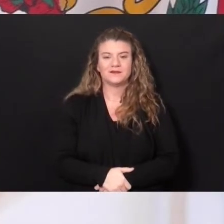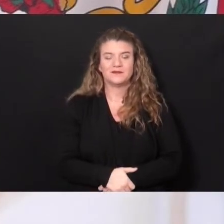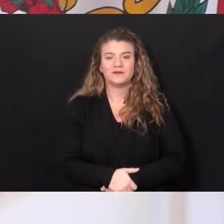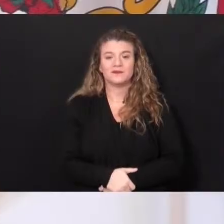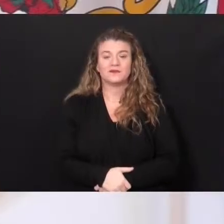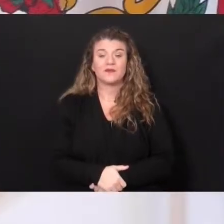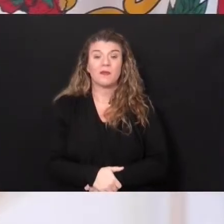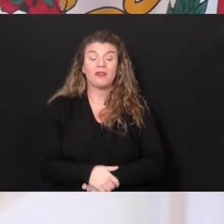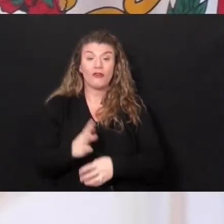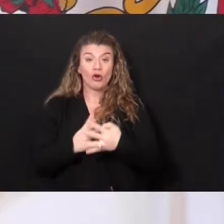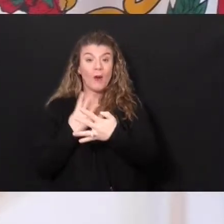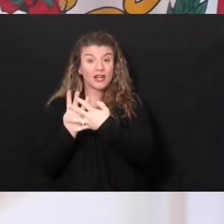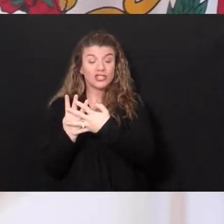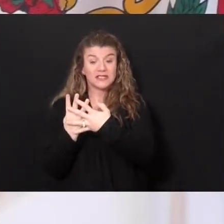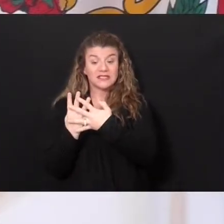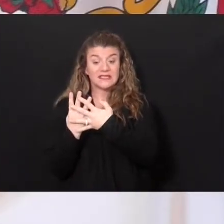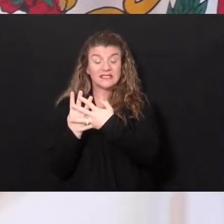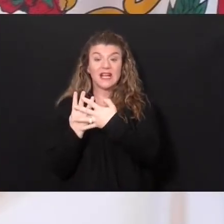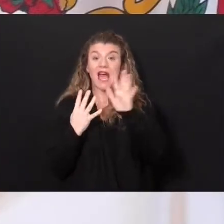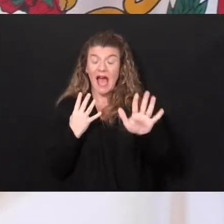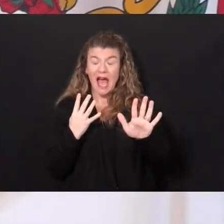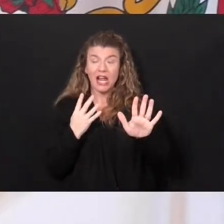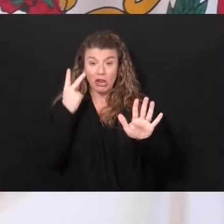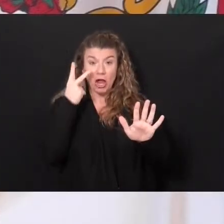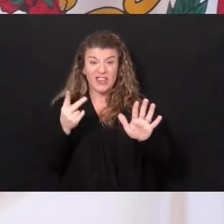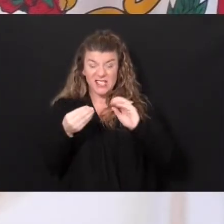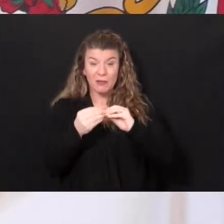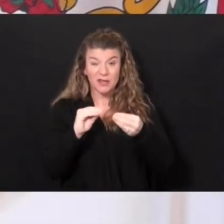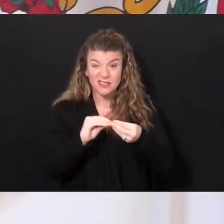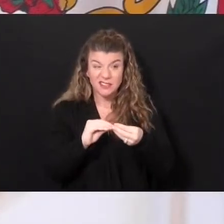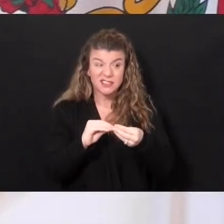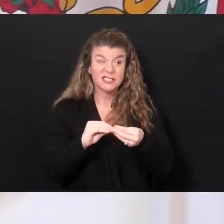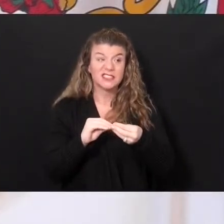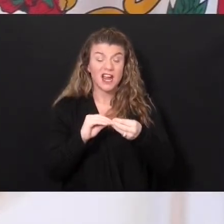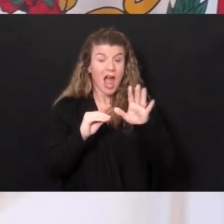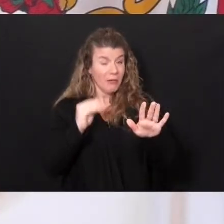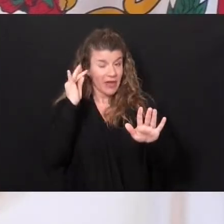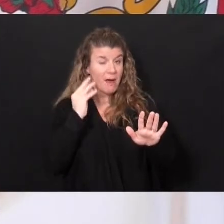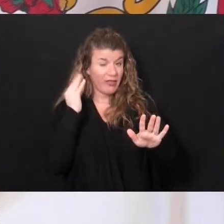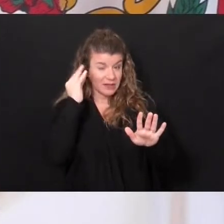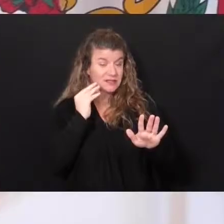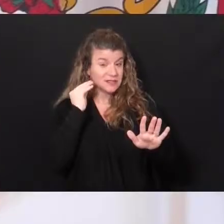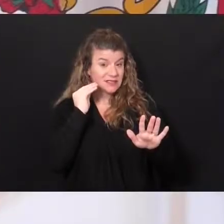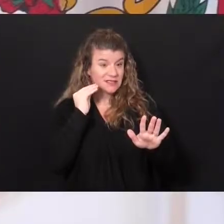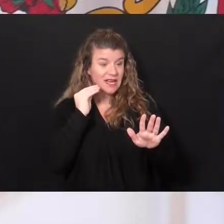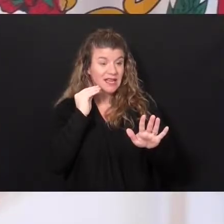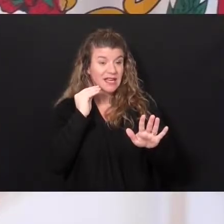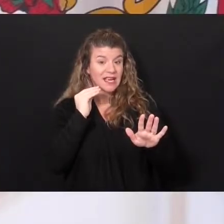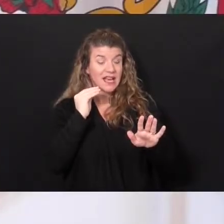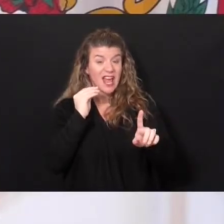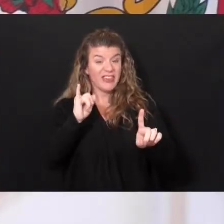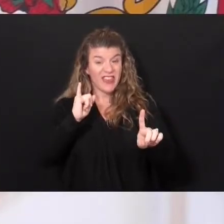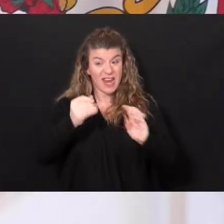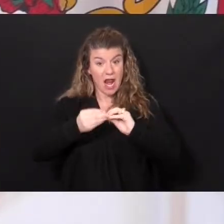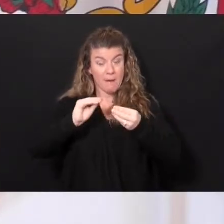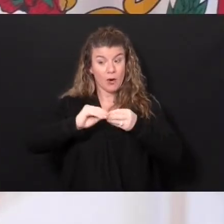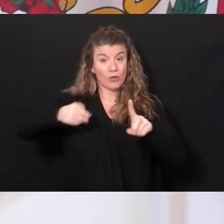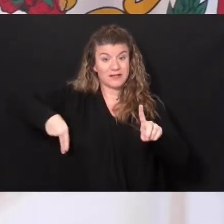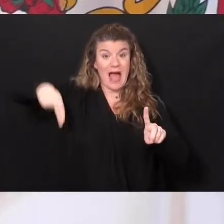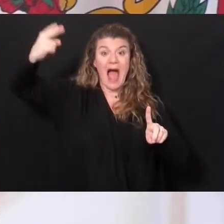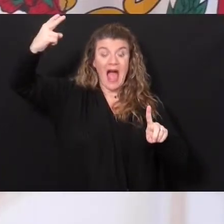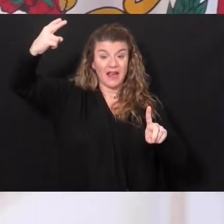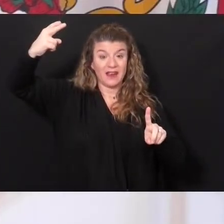as corrections, let's get this number. Think about this. I mean, think about how high this number was in the